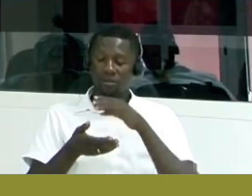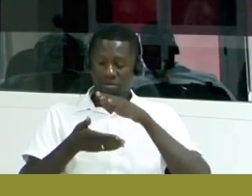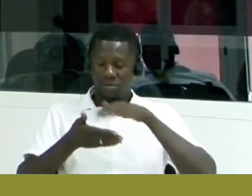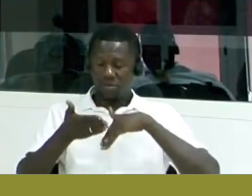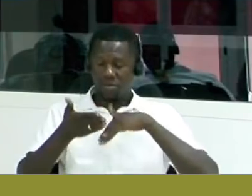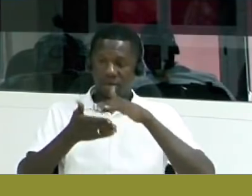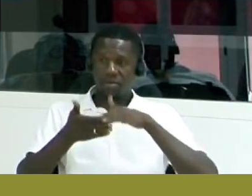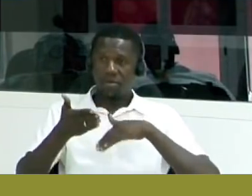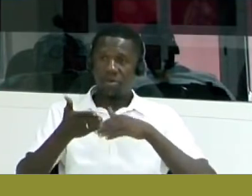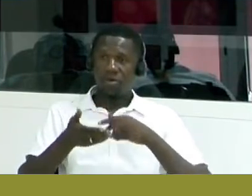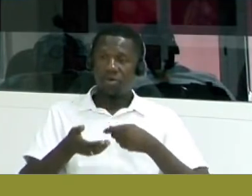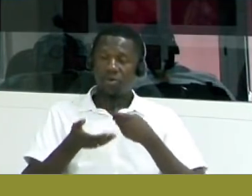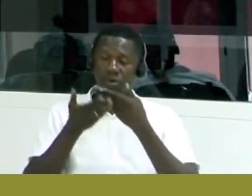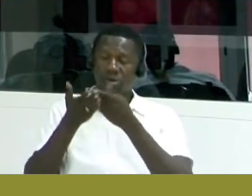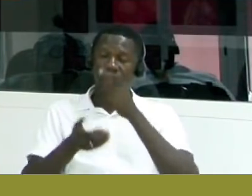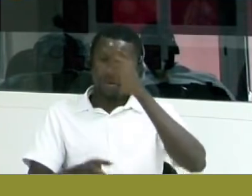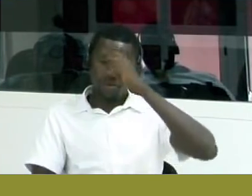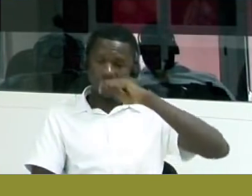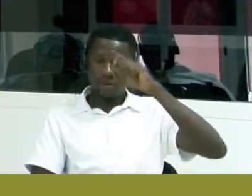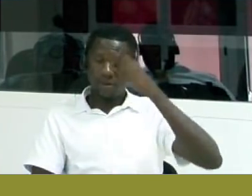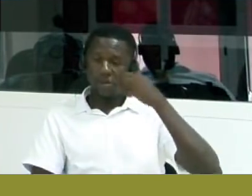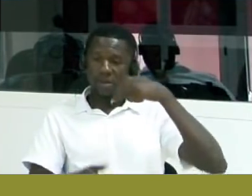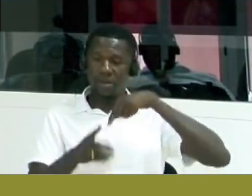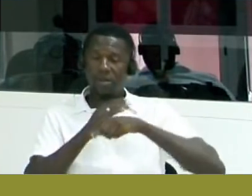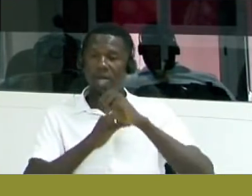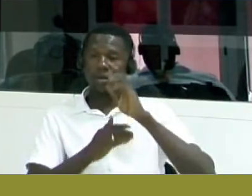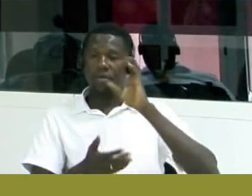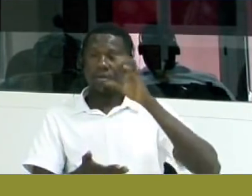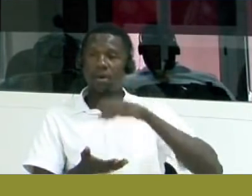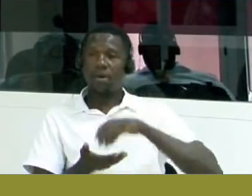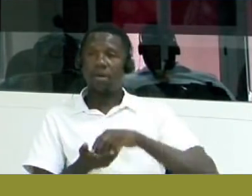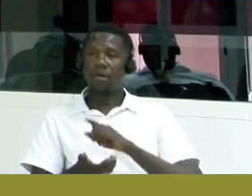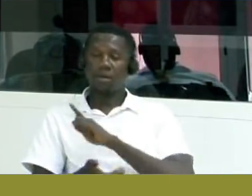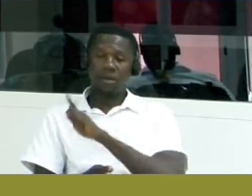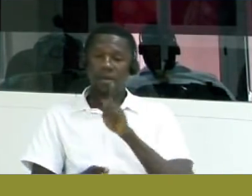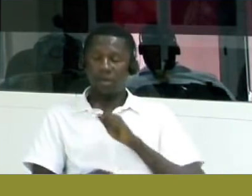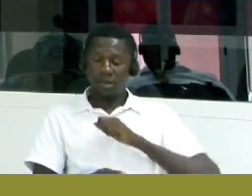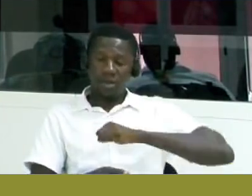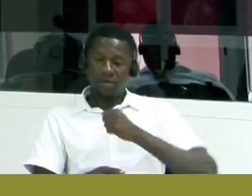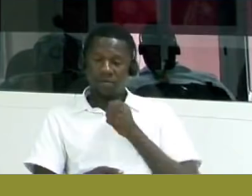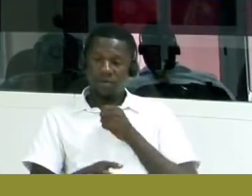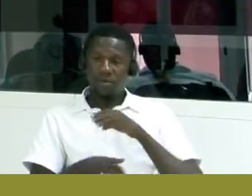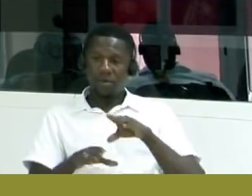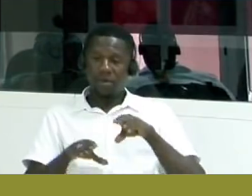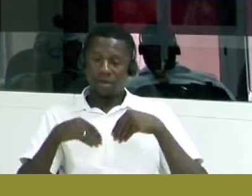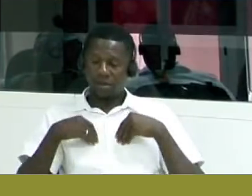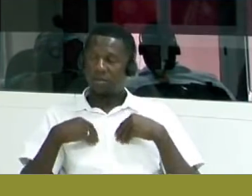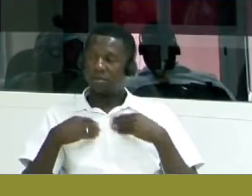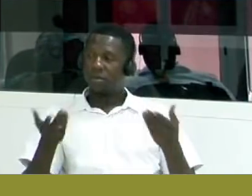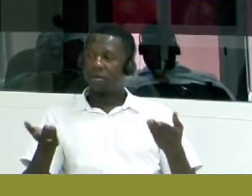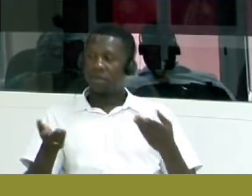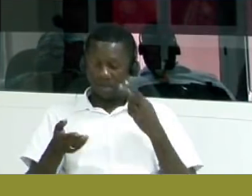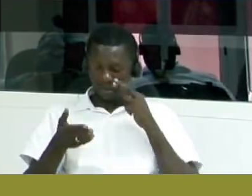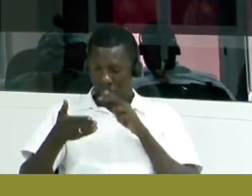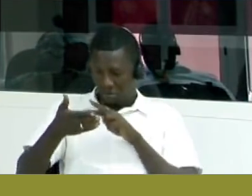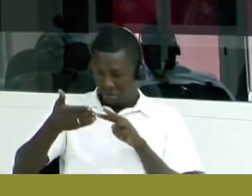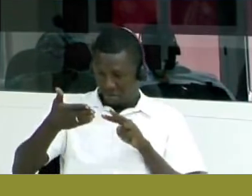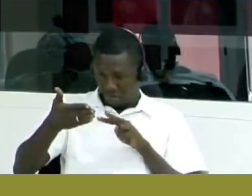document to the police in Banjul. They refused to accept it. Take a look at it.